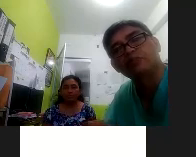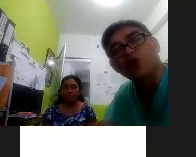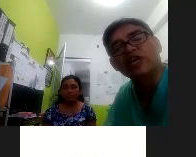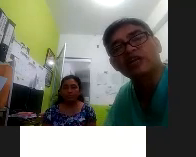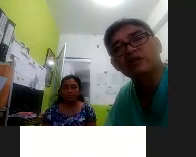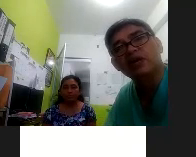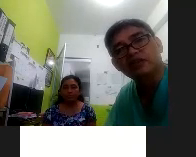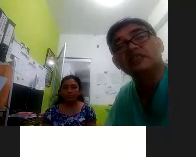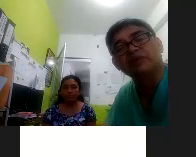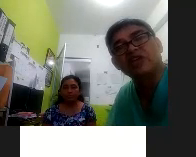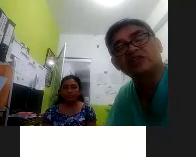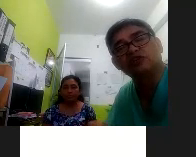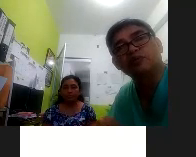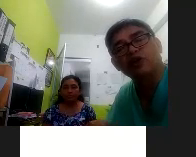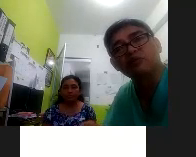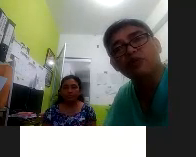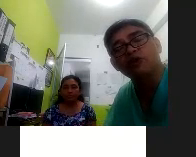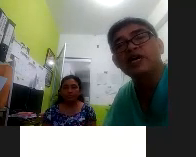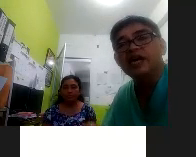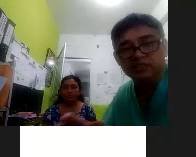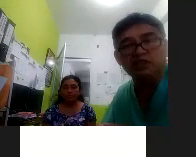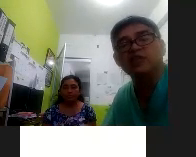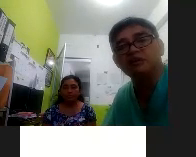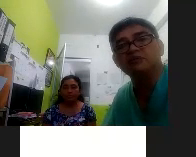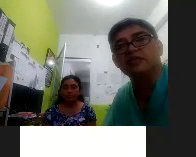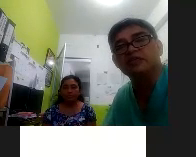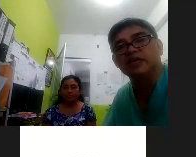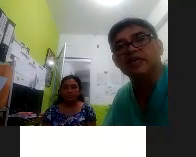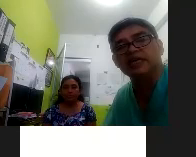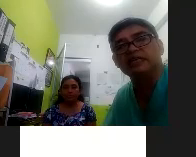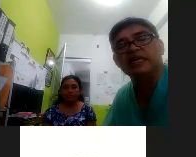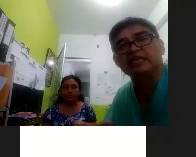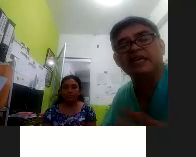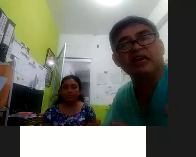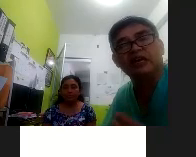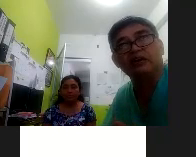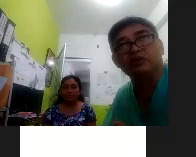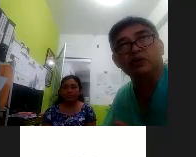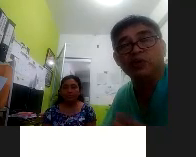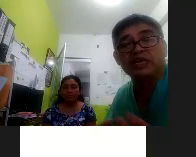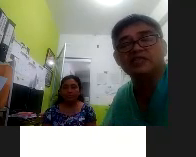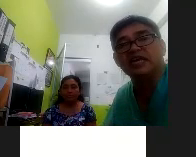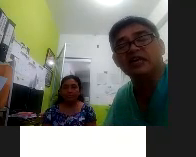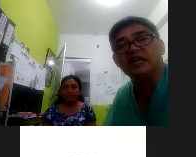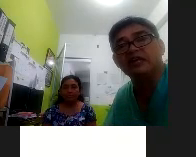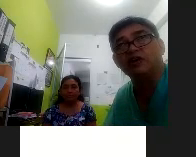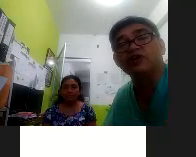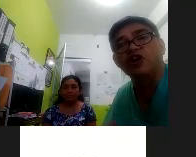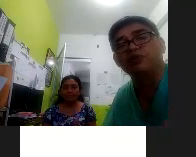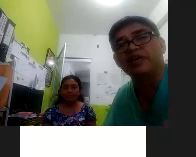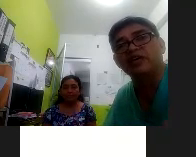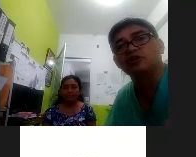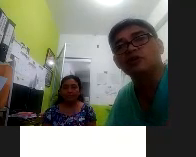to massage. A broken, yes, massage to a broken bone, and sometimes it get any we can see any